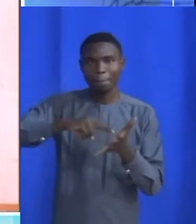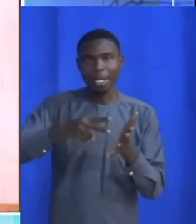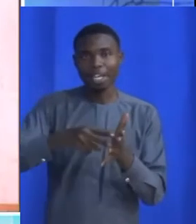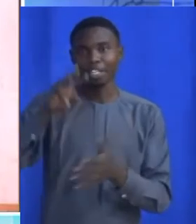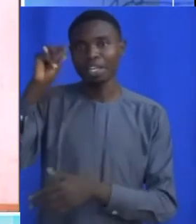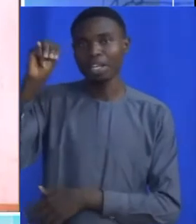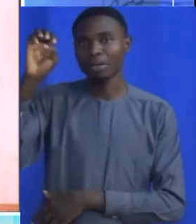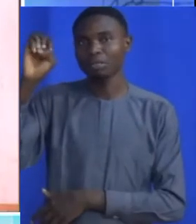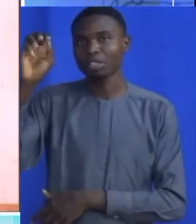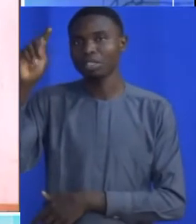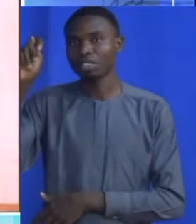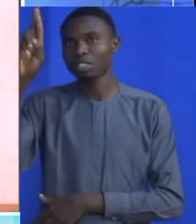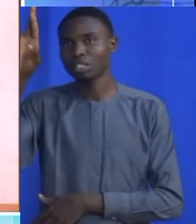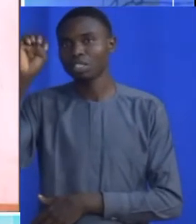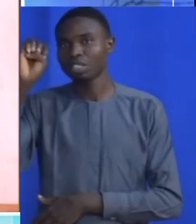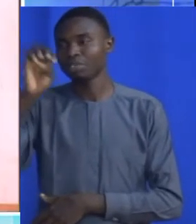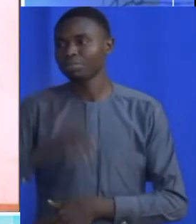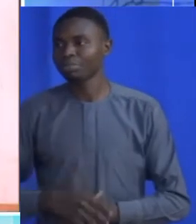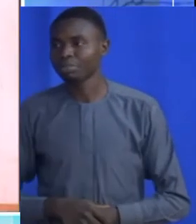government or type of government.